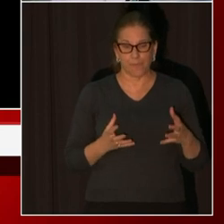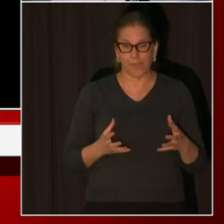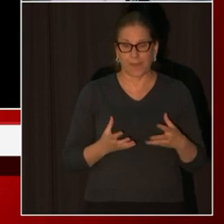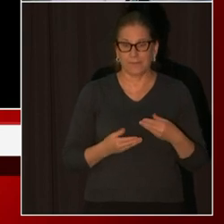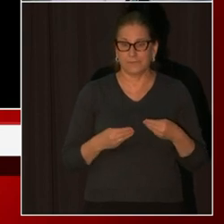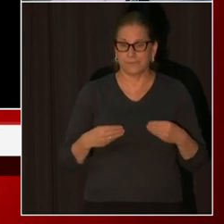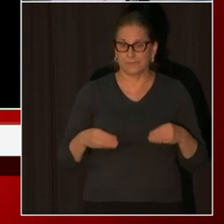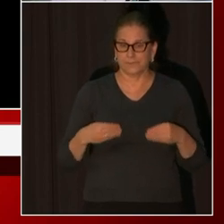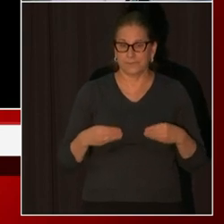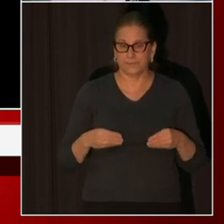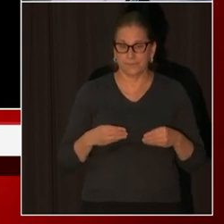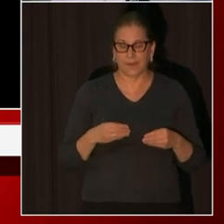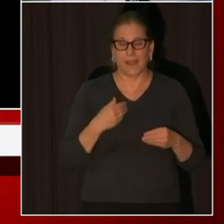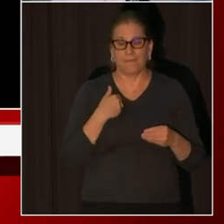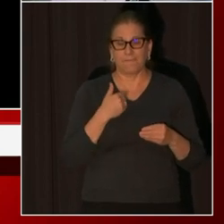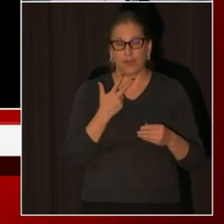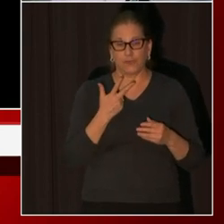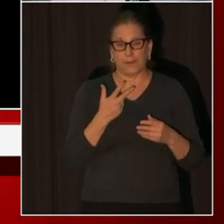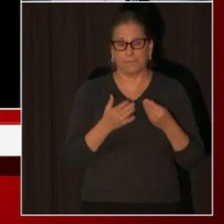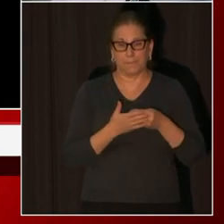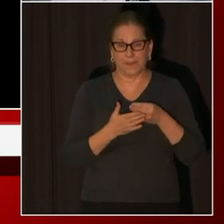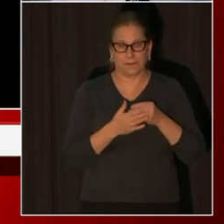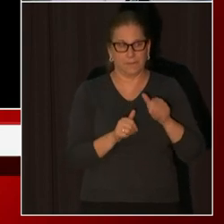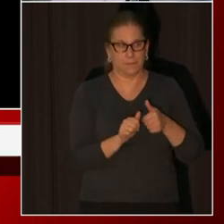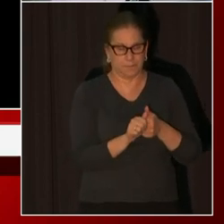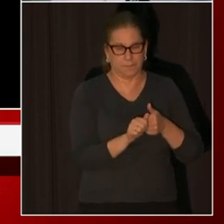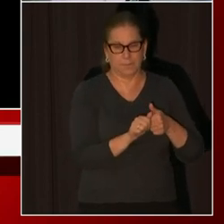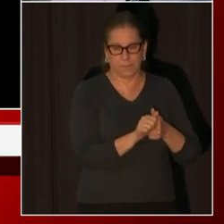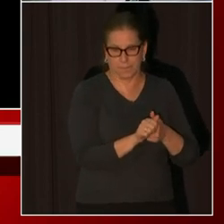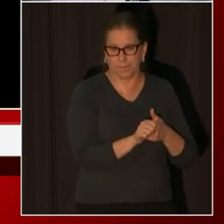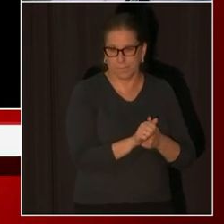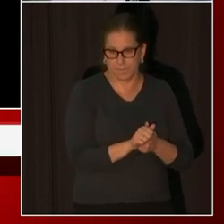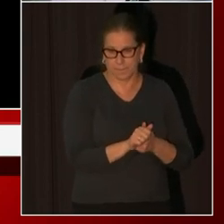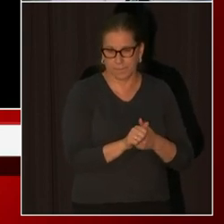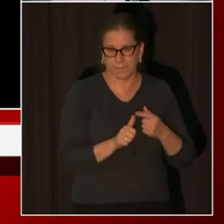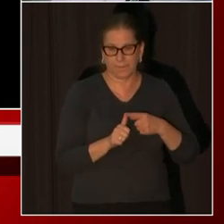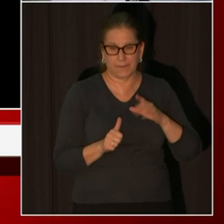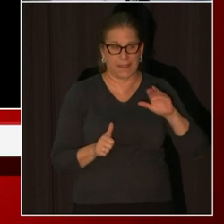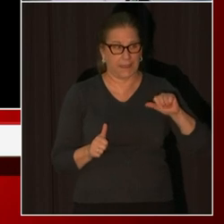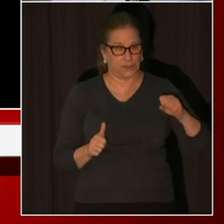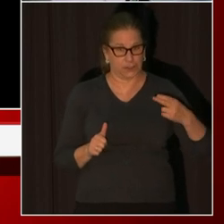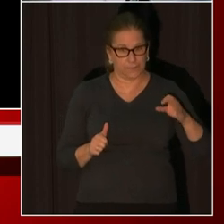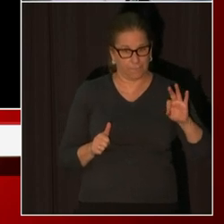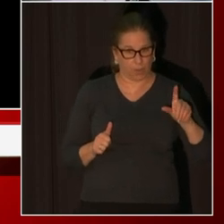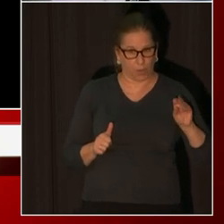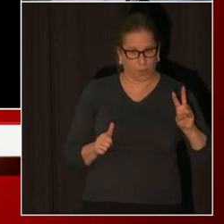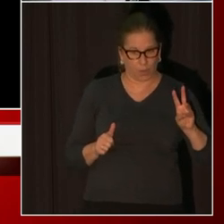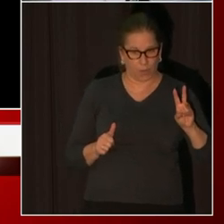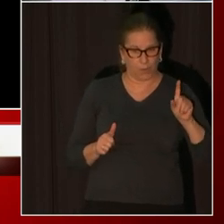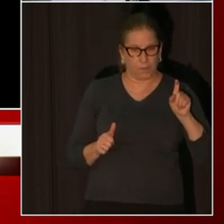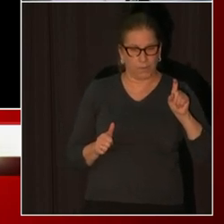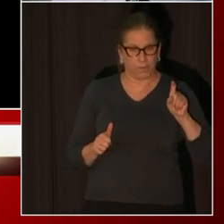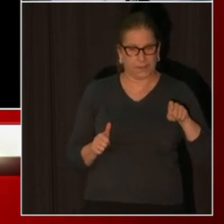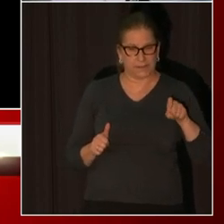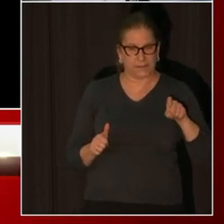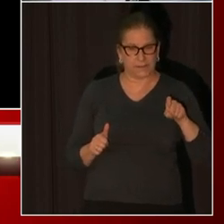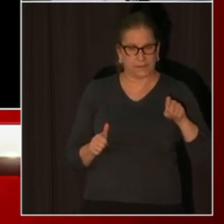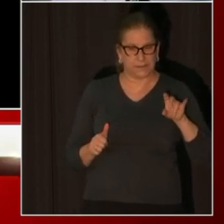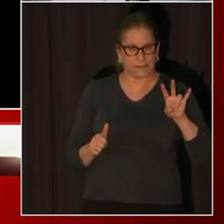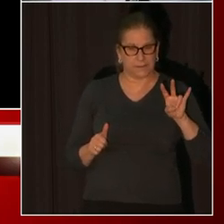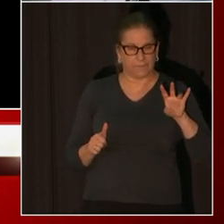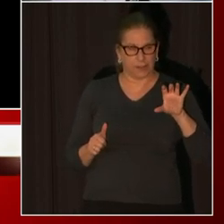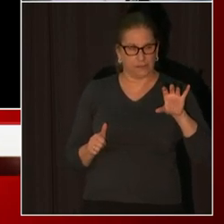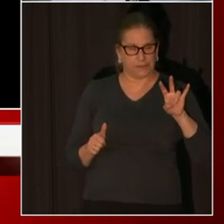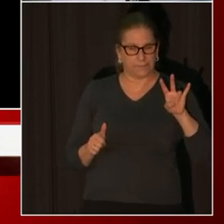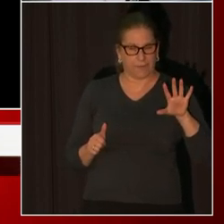use right now. So the cash flow reserve, which is $775 million, that's the first box here, provides